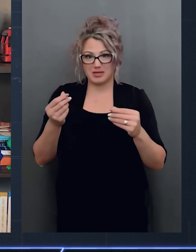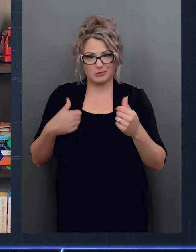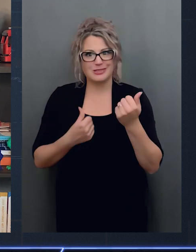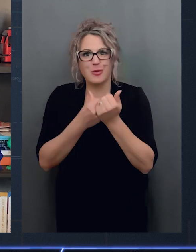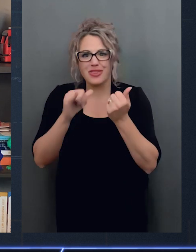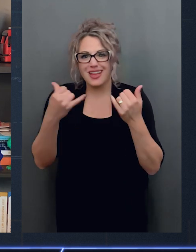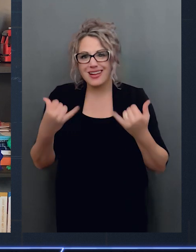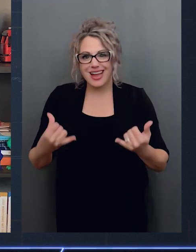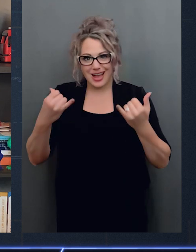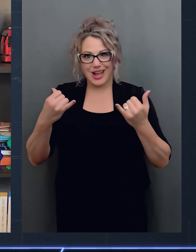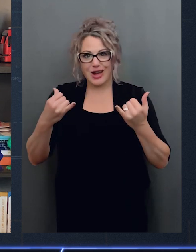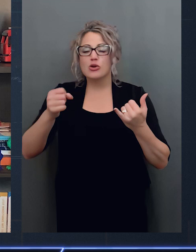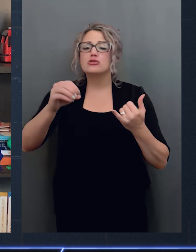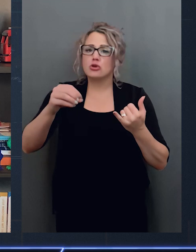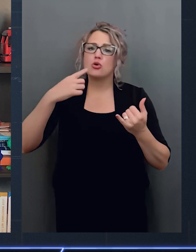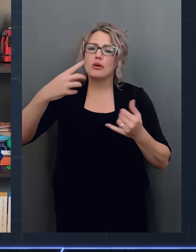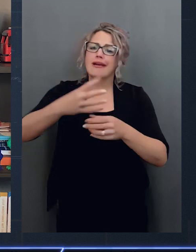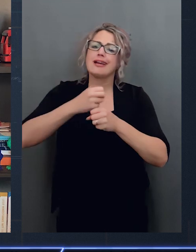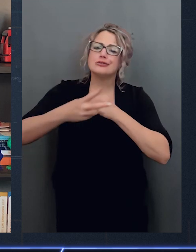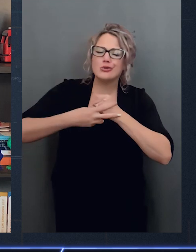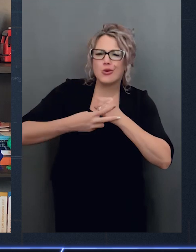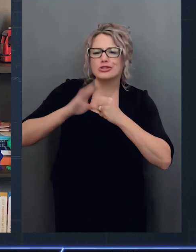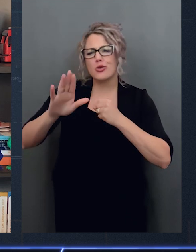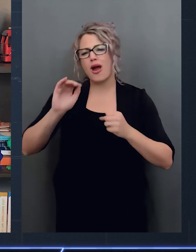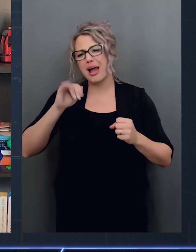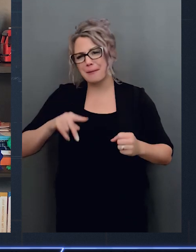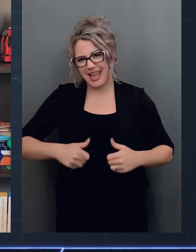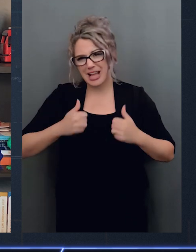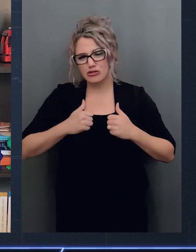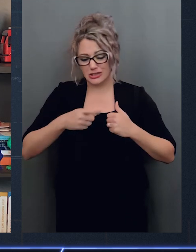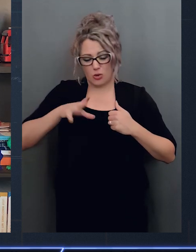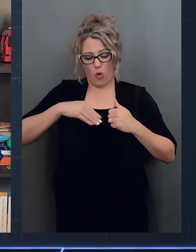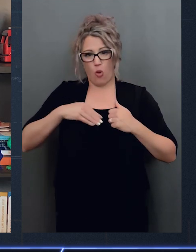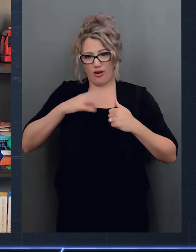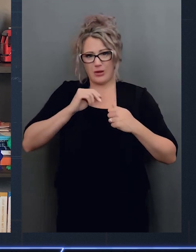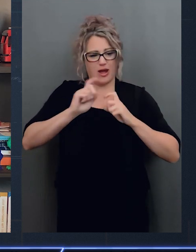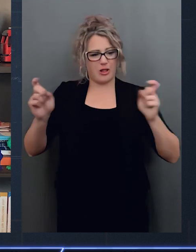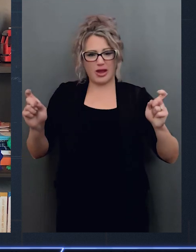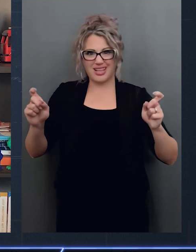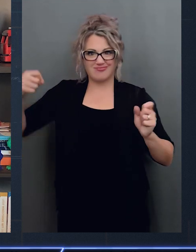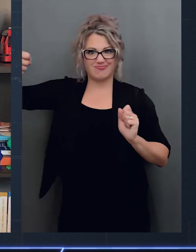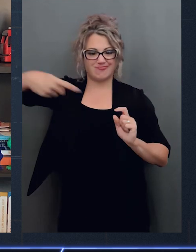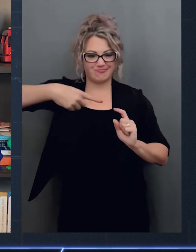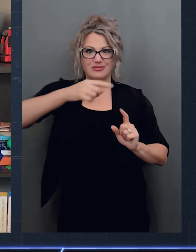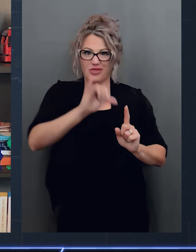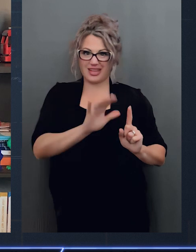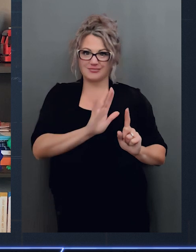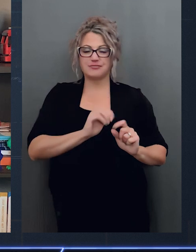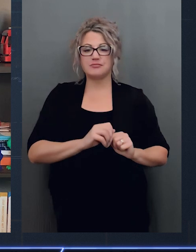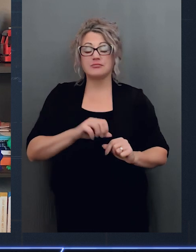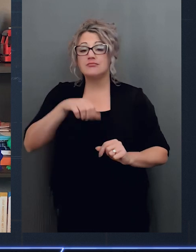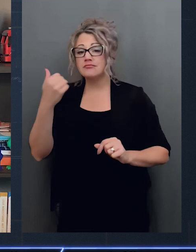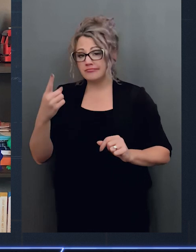existing applications to get the storage via IP addresses that you own and allocate. Another awesome thing for Outposts, we now